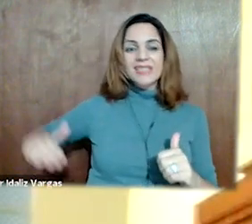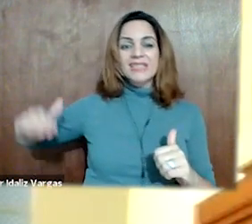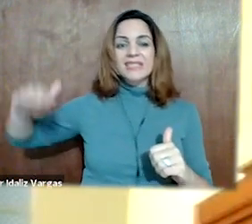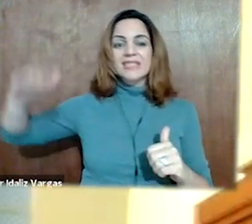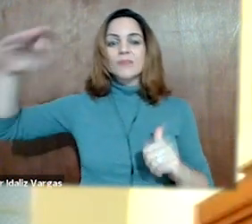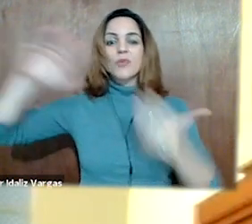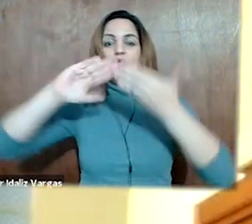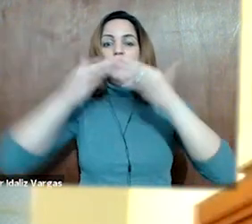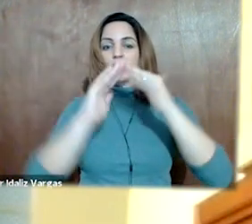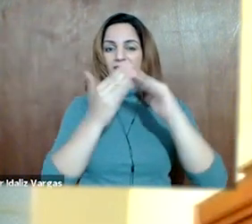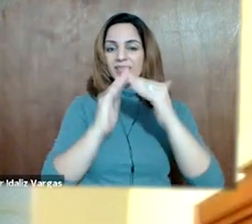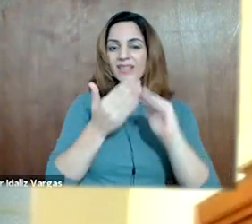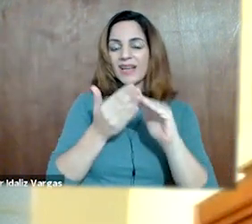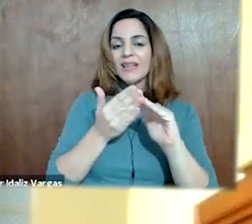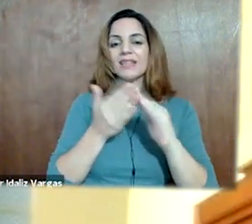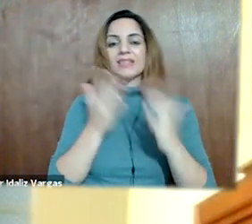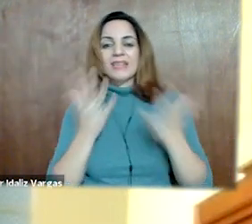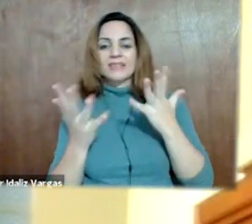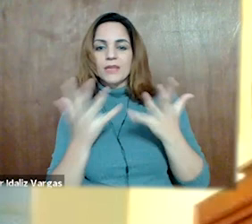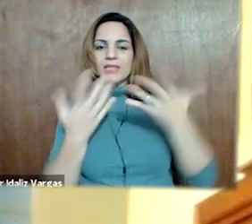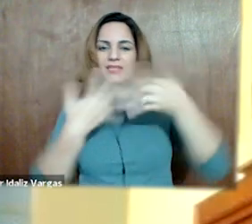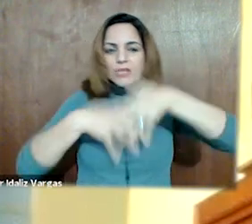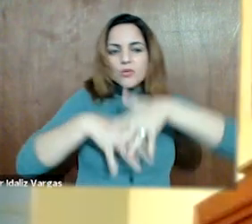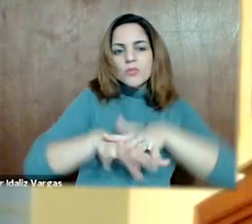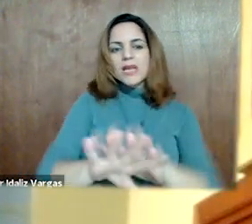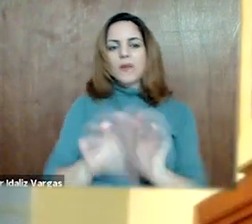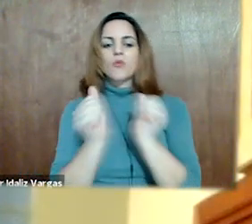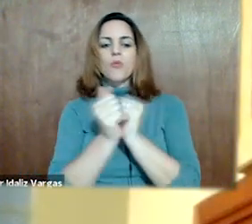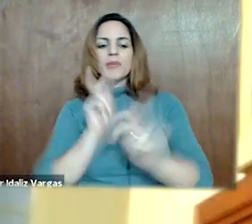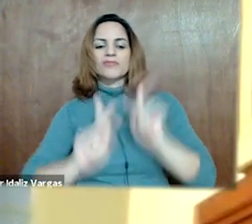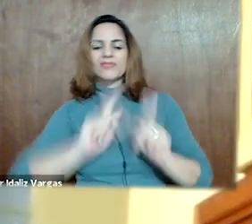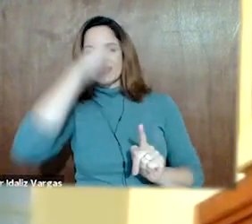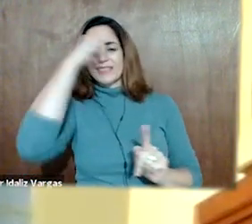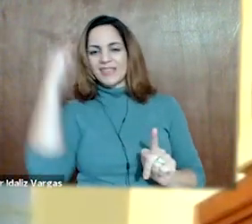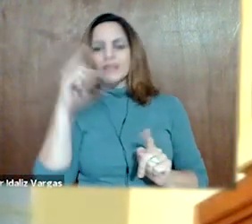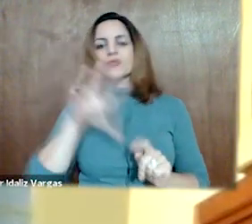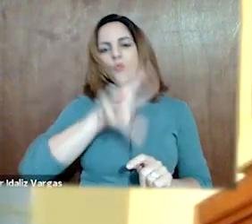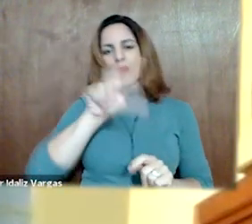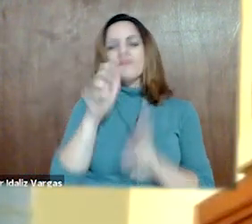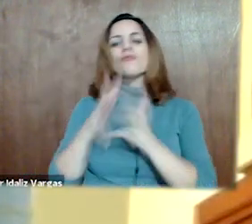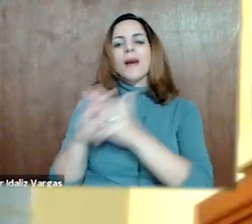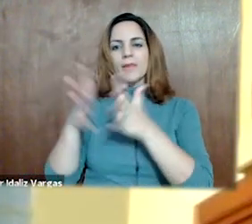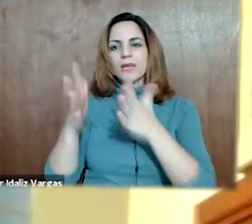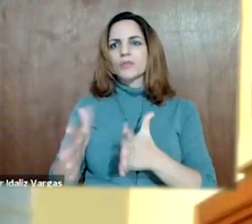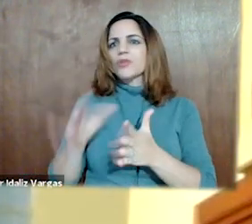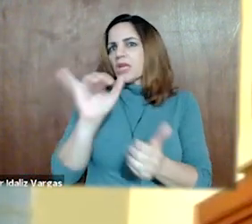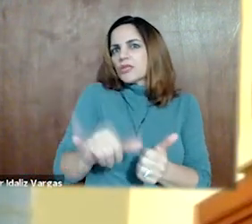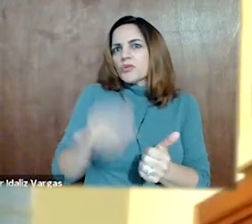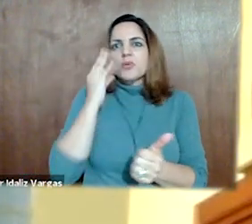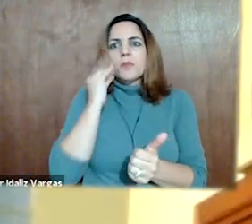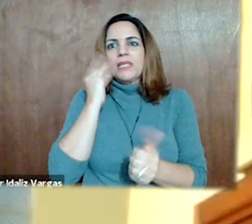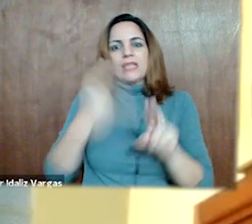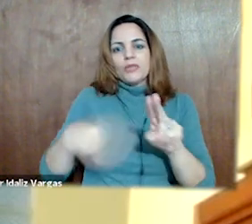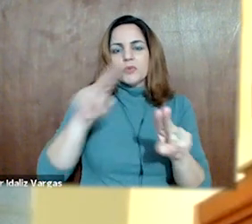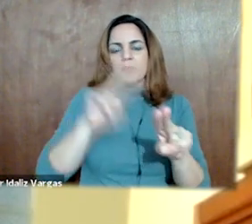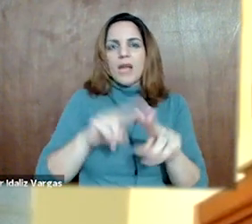shared with African Americans. And so that's the experience. And for many of us, a